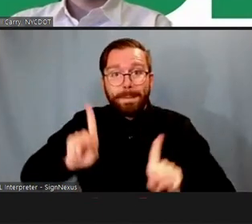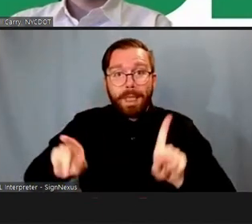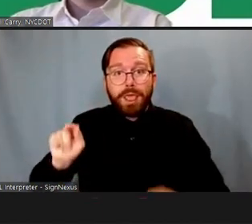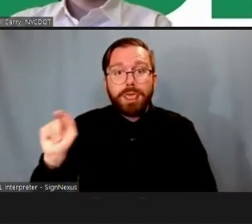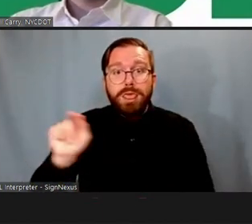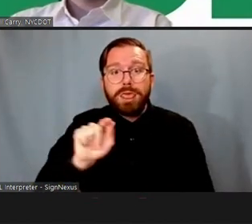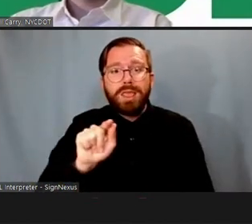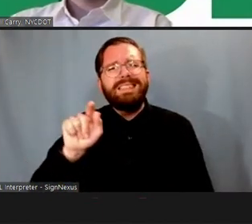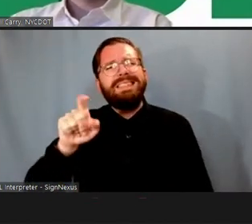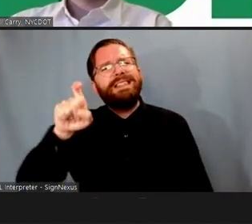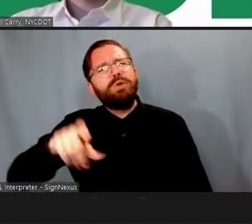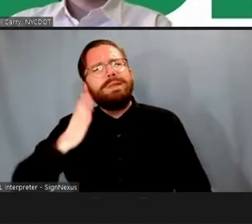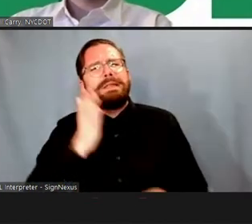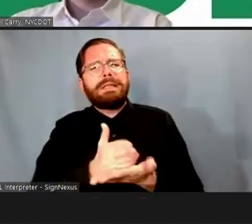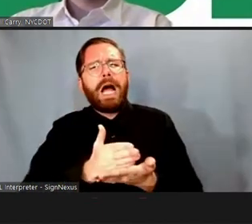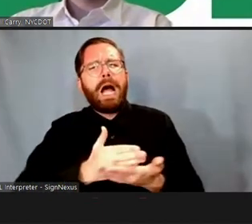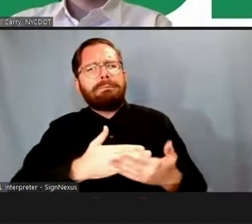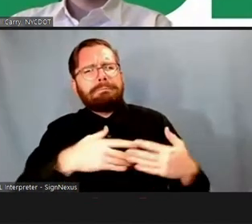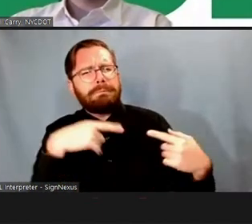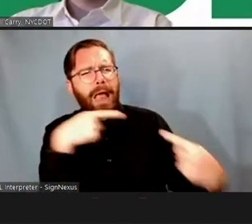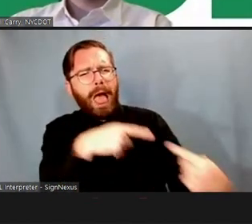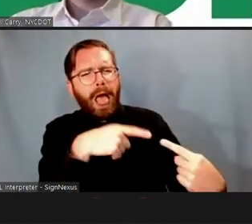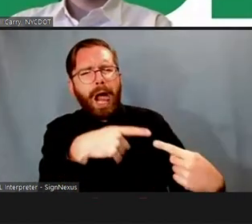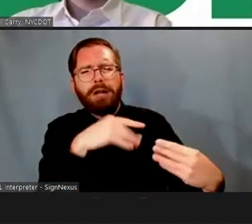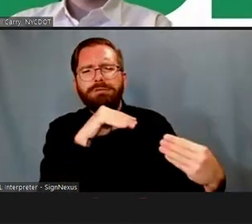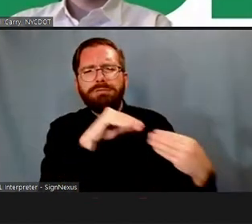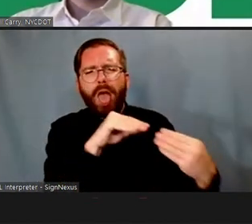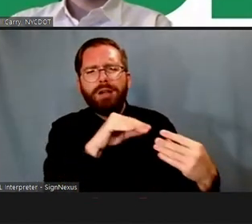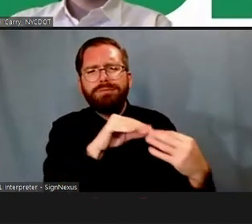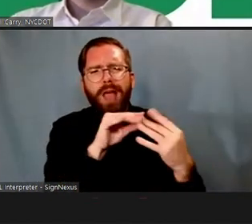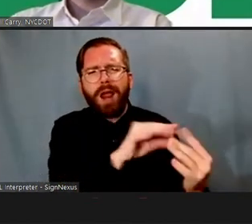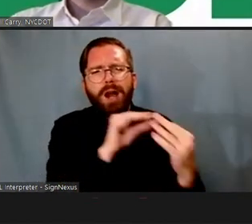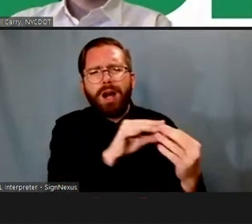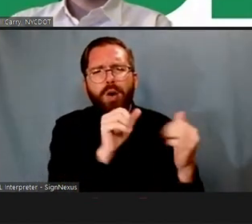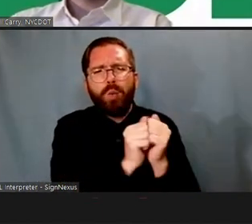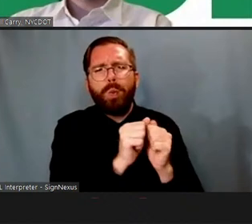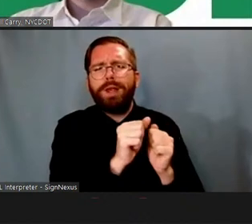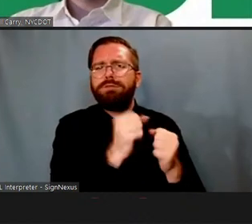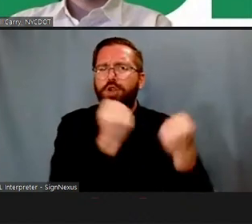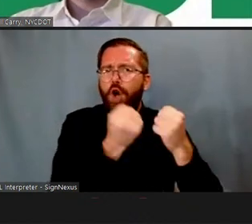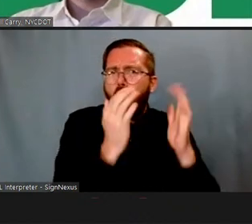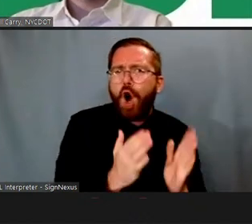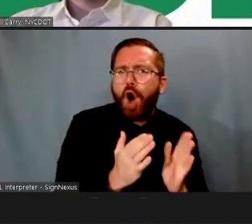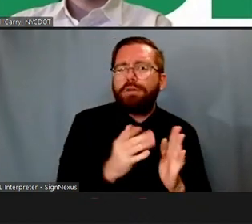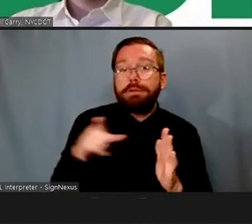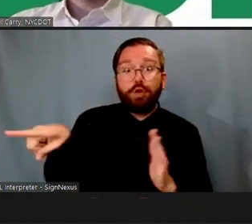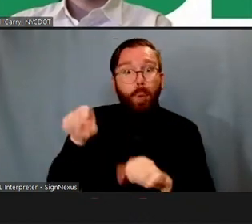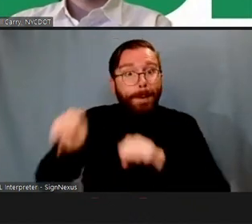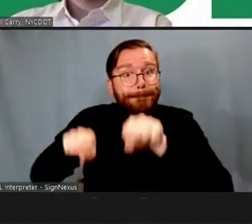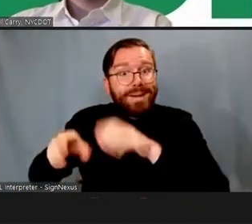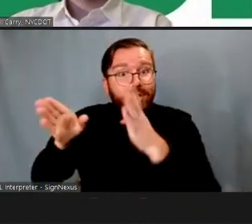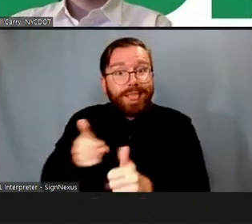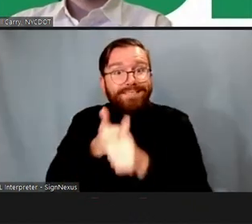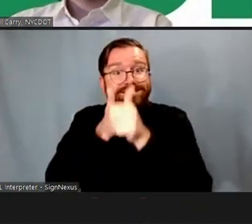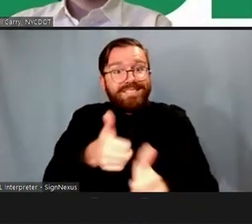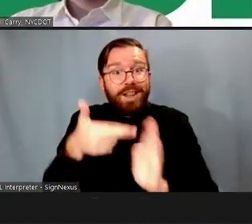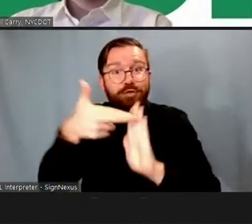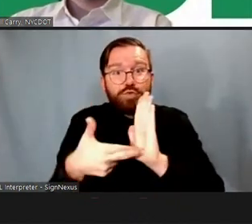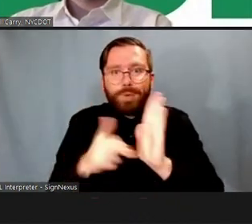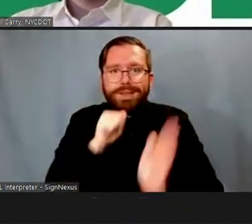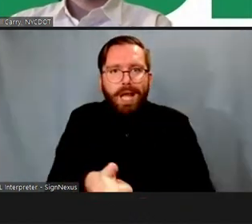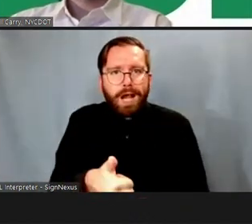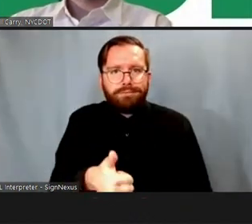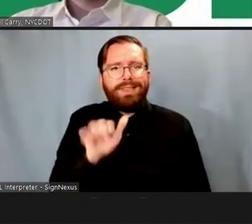vehicles about issues due to the fact that bicyclists are not following road rules and they need to so that's got to